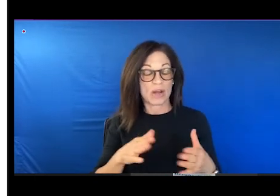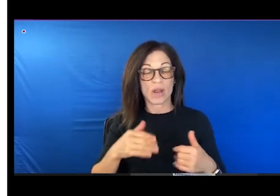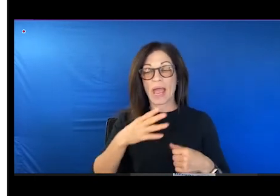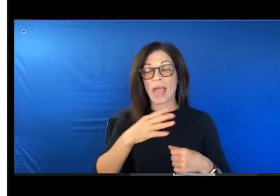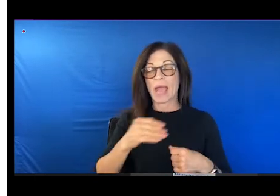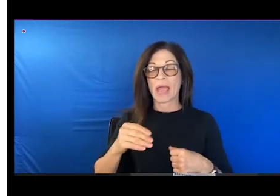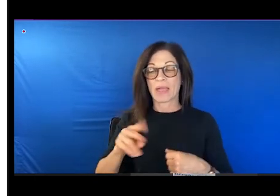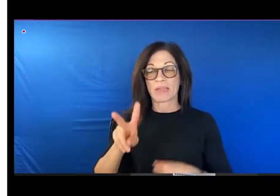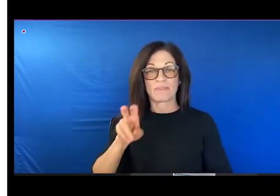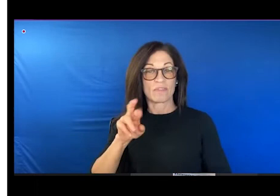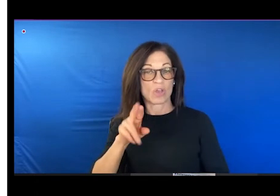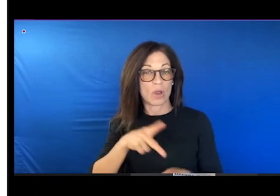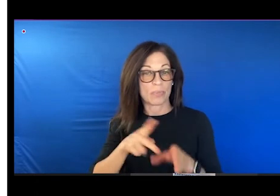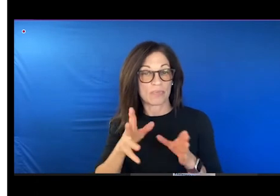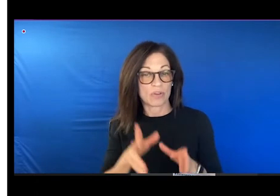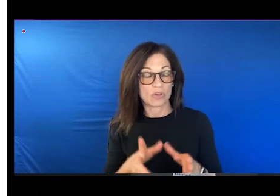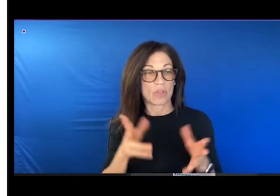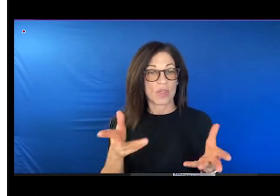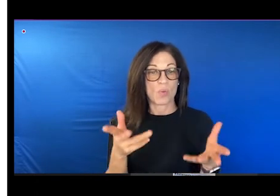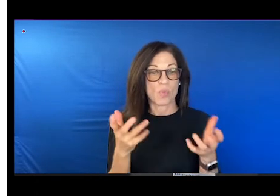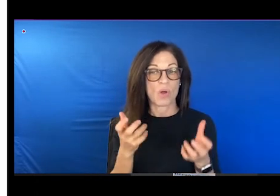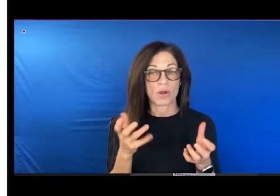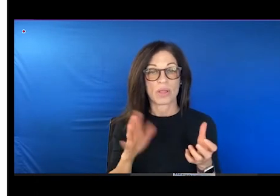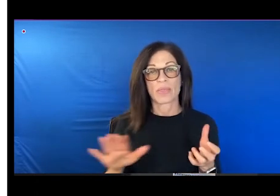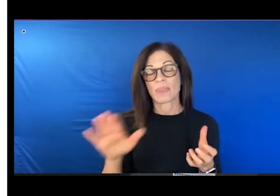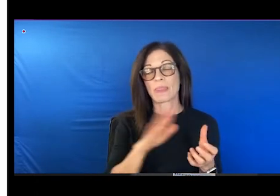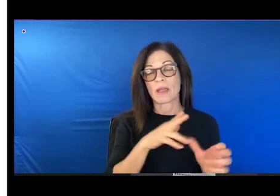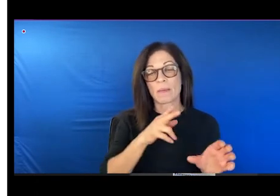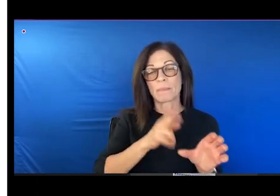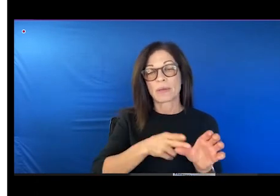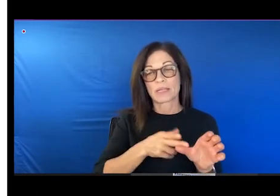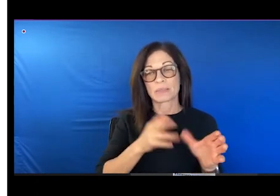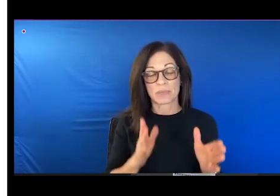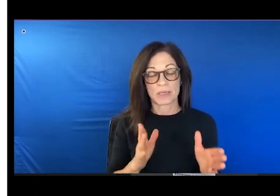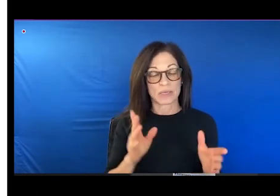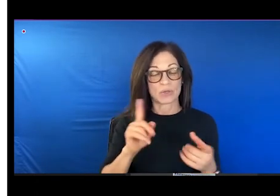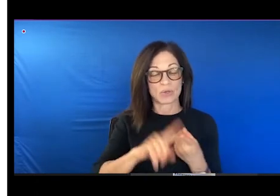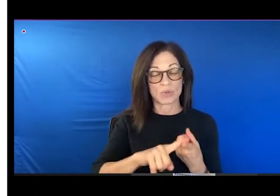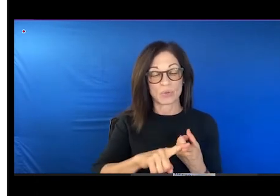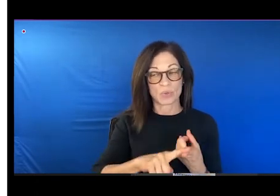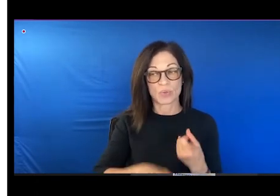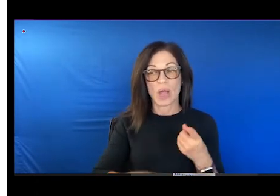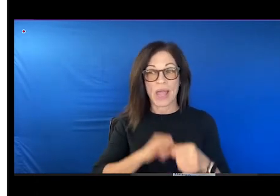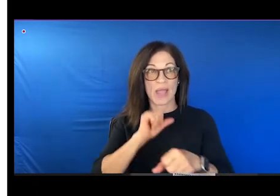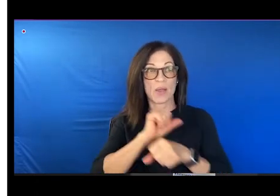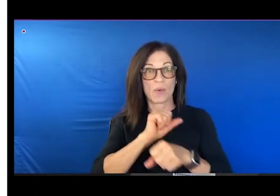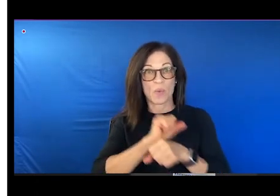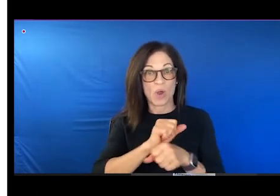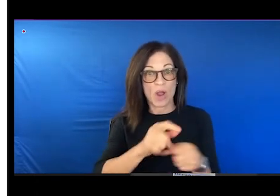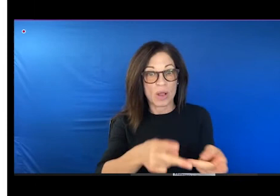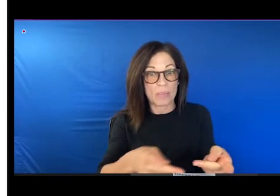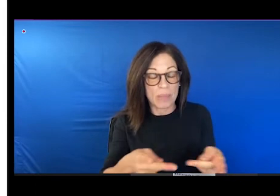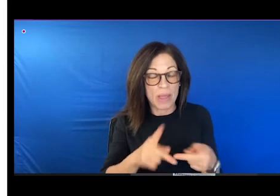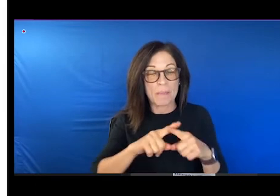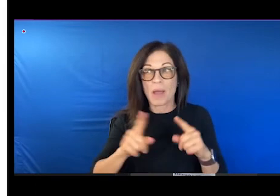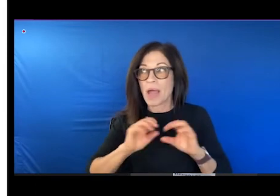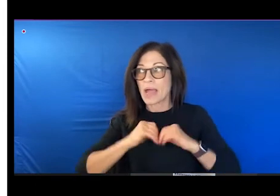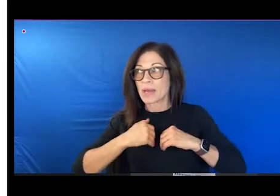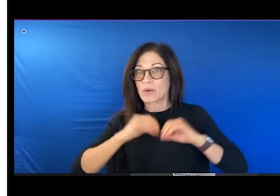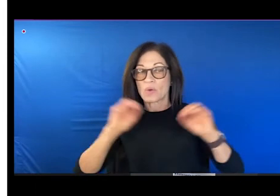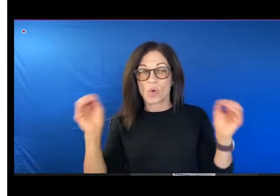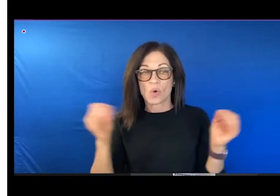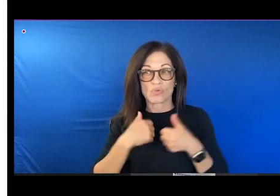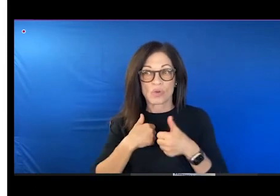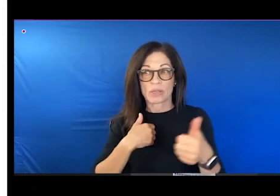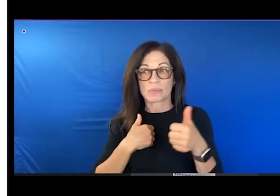and the student and the voc rehab professional wanted to get their participant to a work setting, but there was